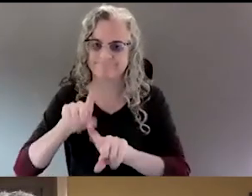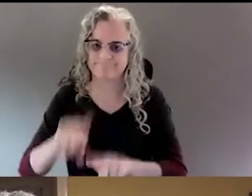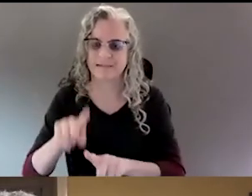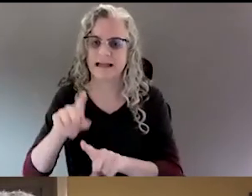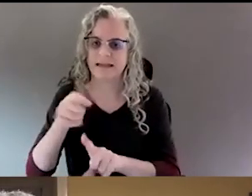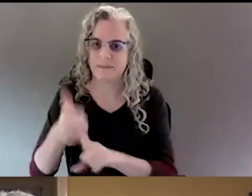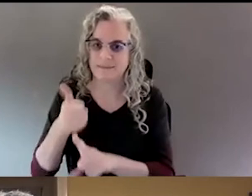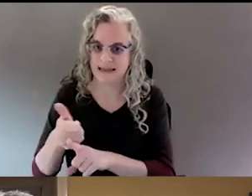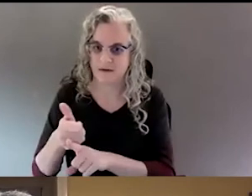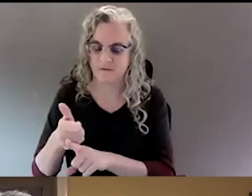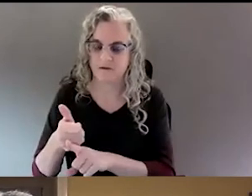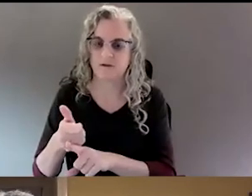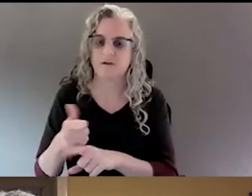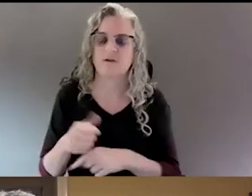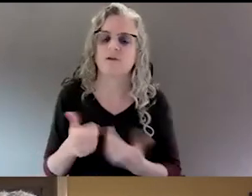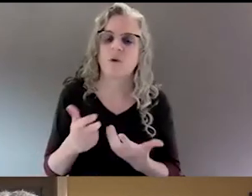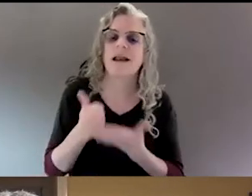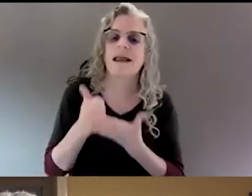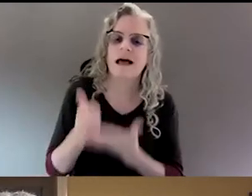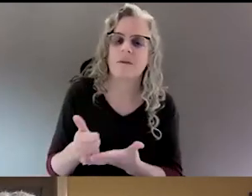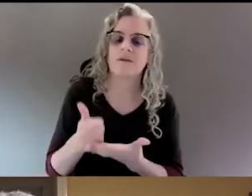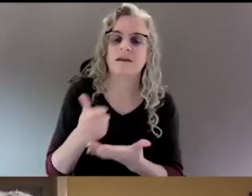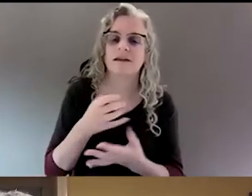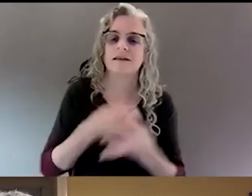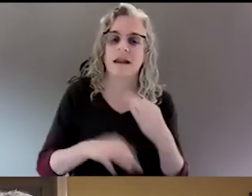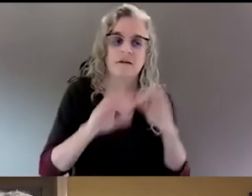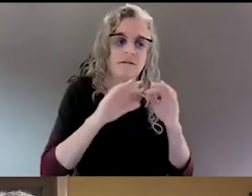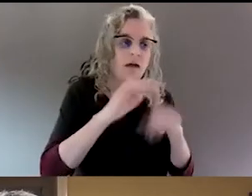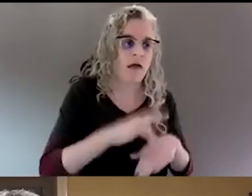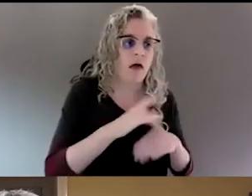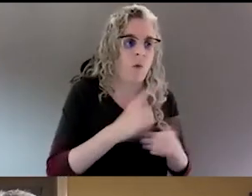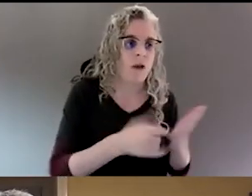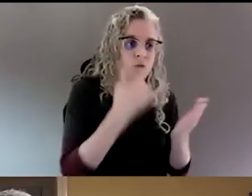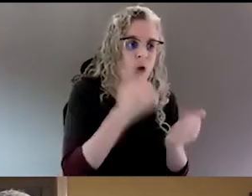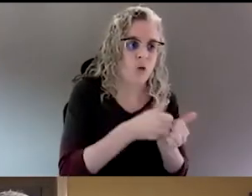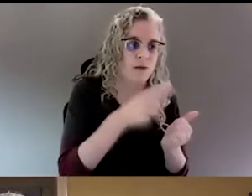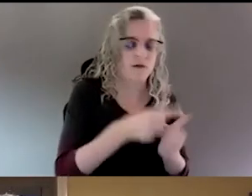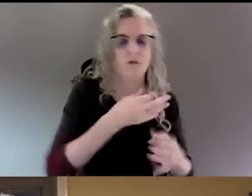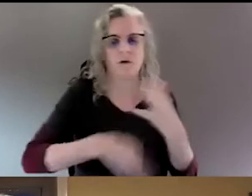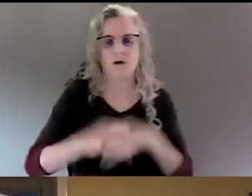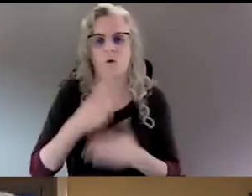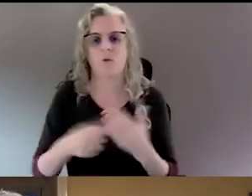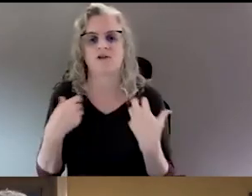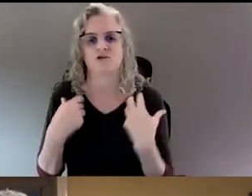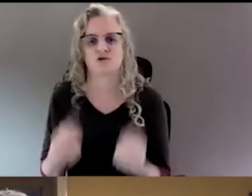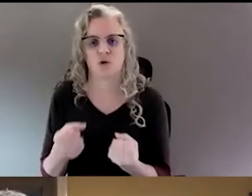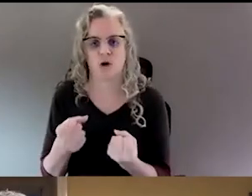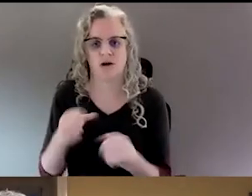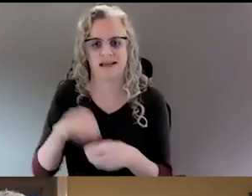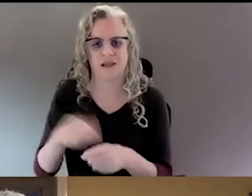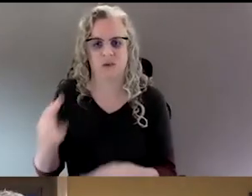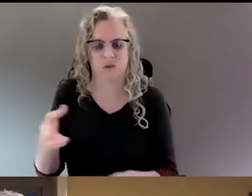what's strong with you. So I think we can all have a better dialogue about that. The other thing that I think is very important